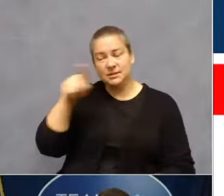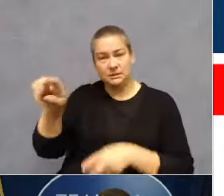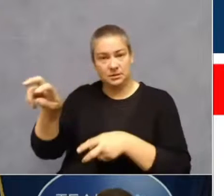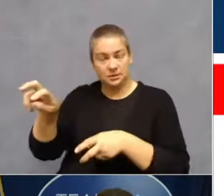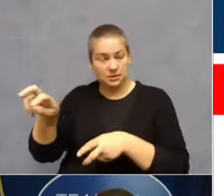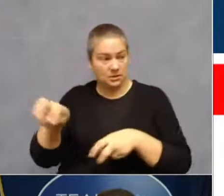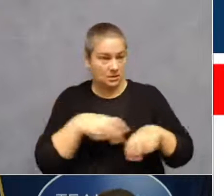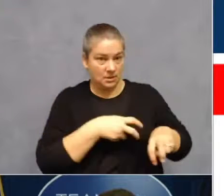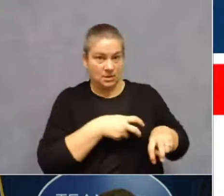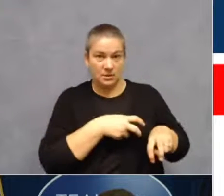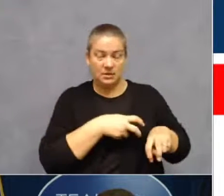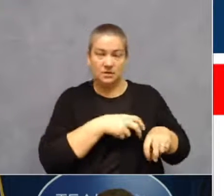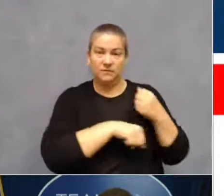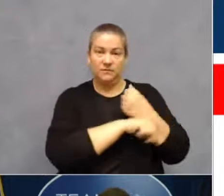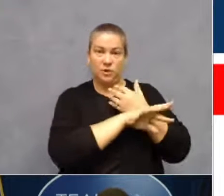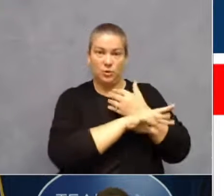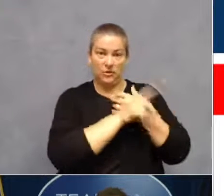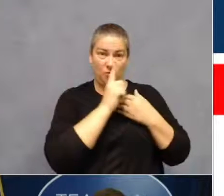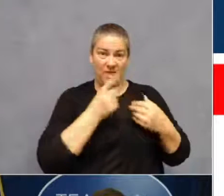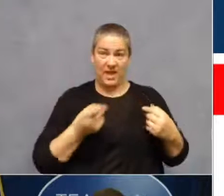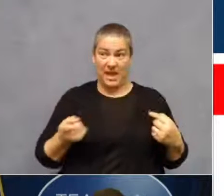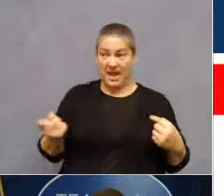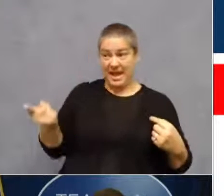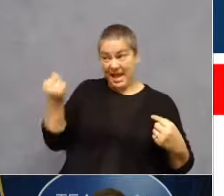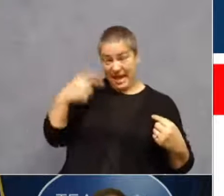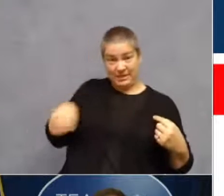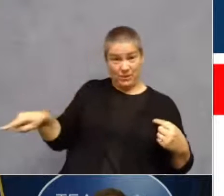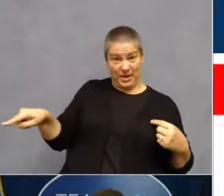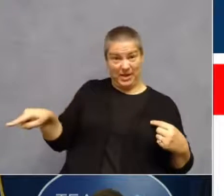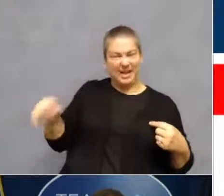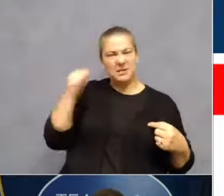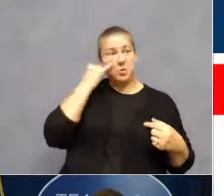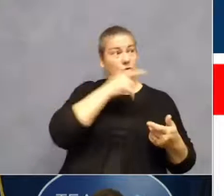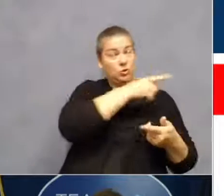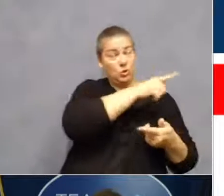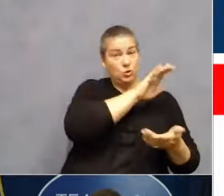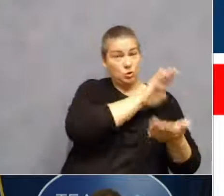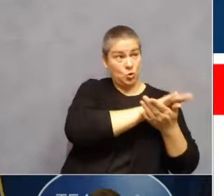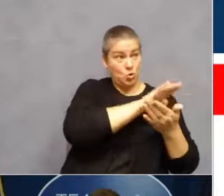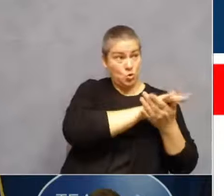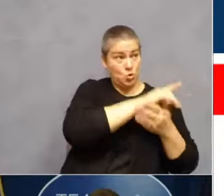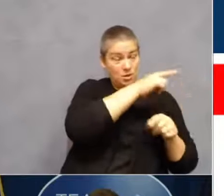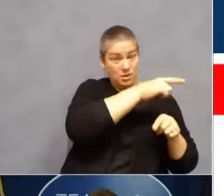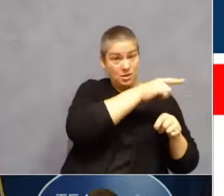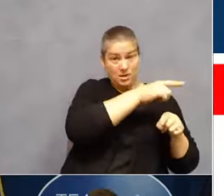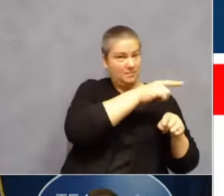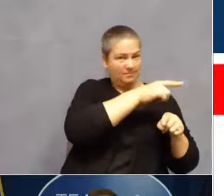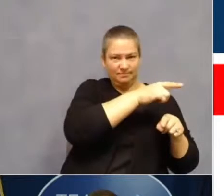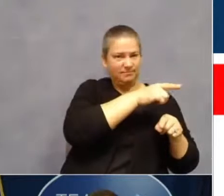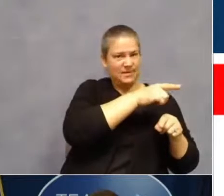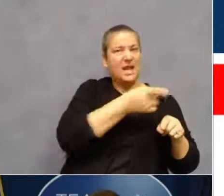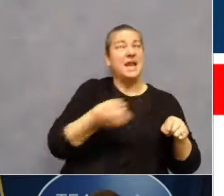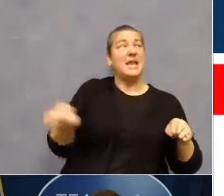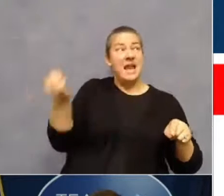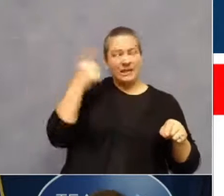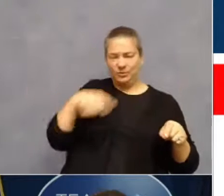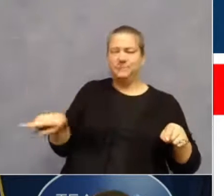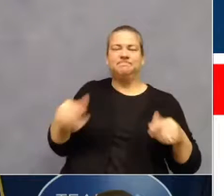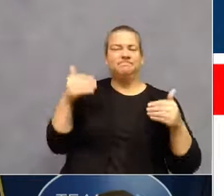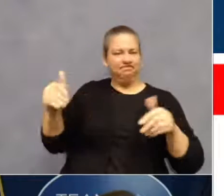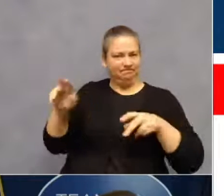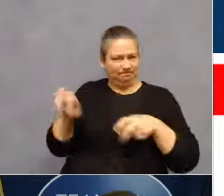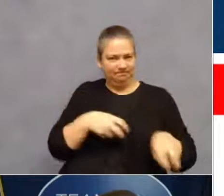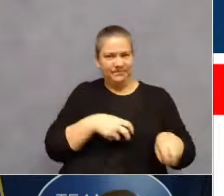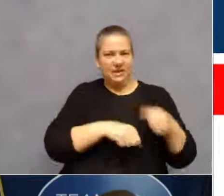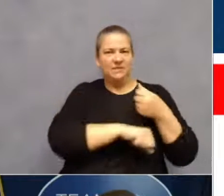for a coming week, if a parent can also work from home, it is going to be easier on that family. And if